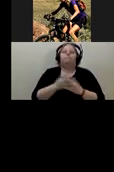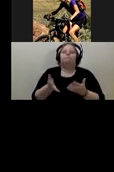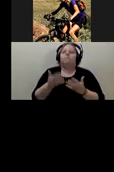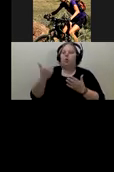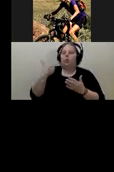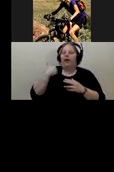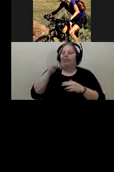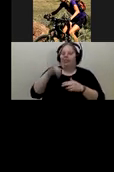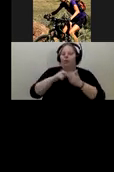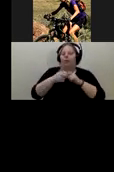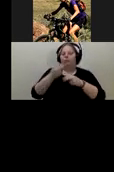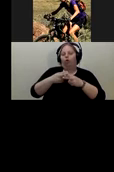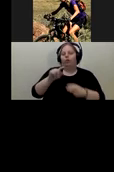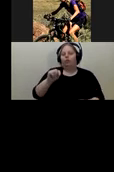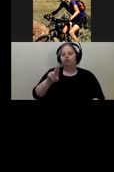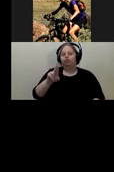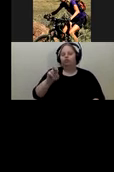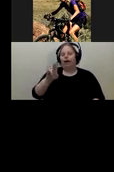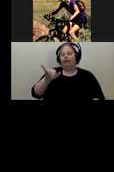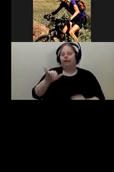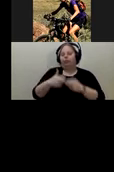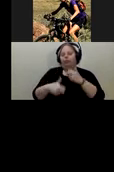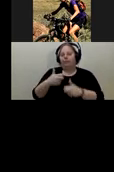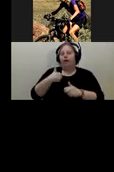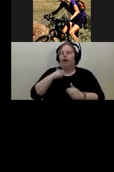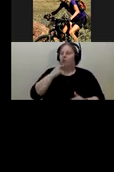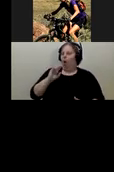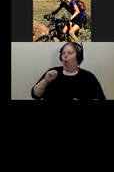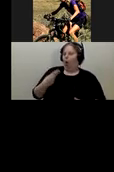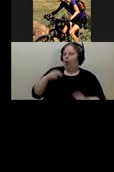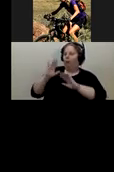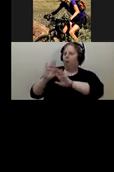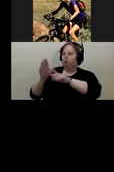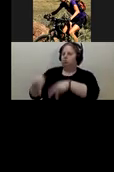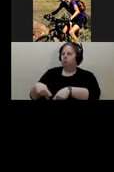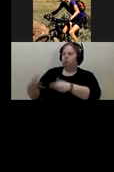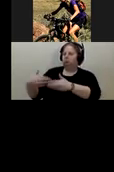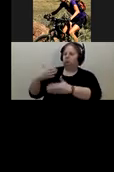we had this trolley problem. And I was like, oh, I'd push the person over. Like